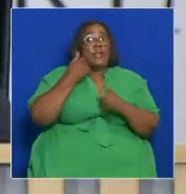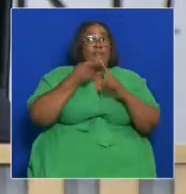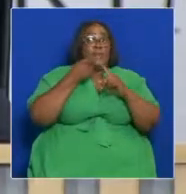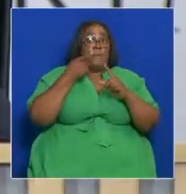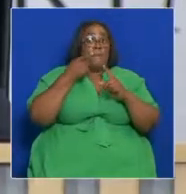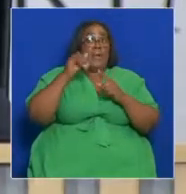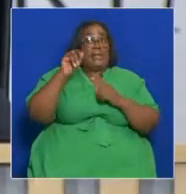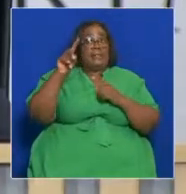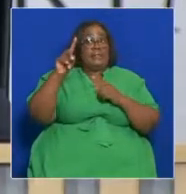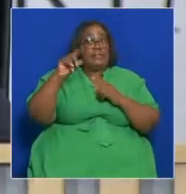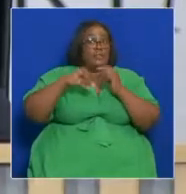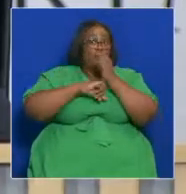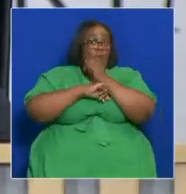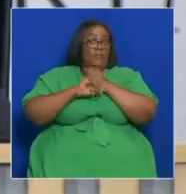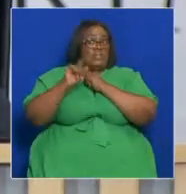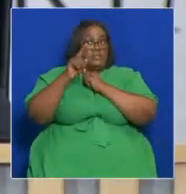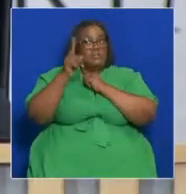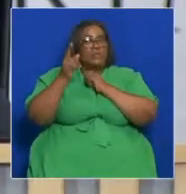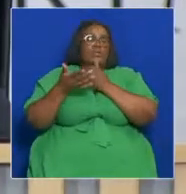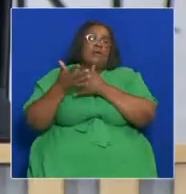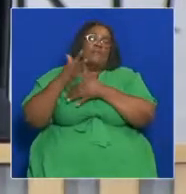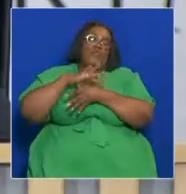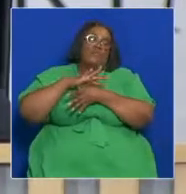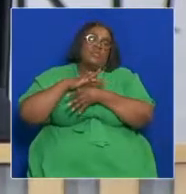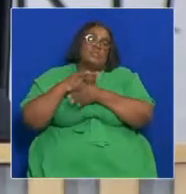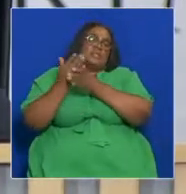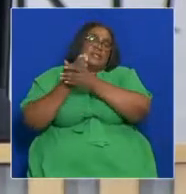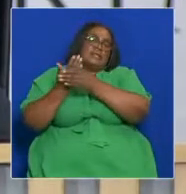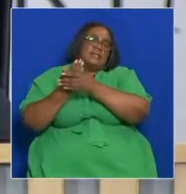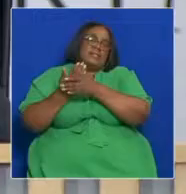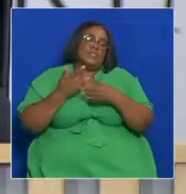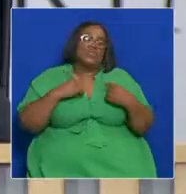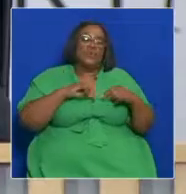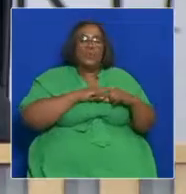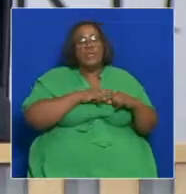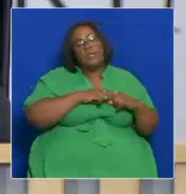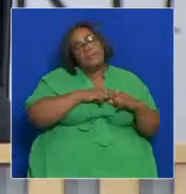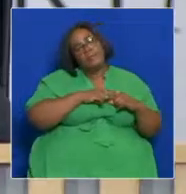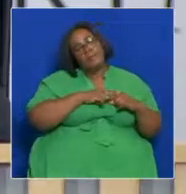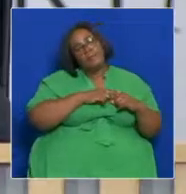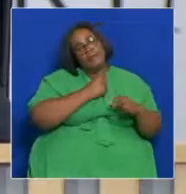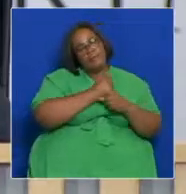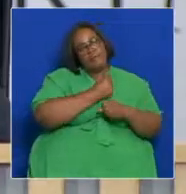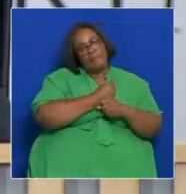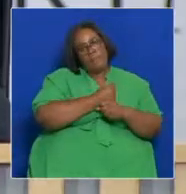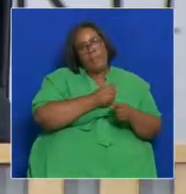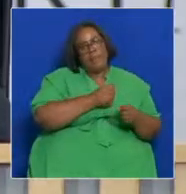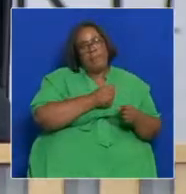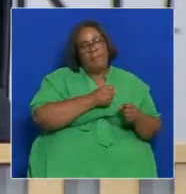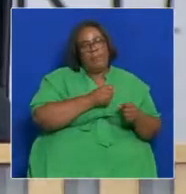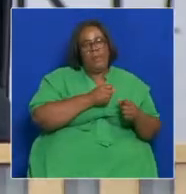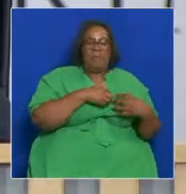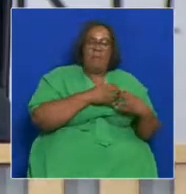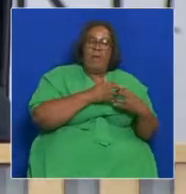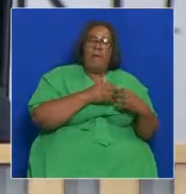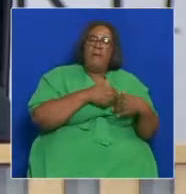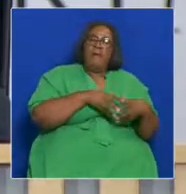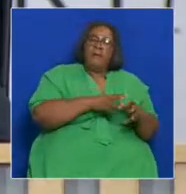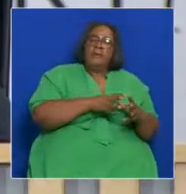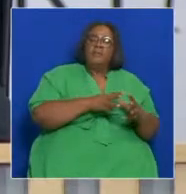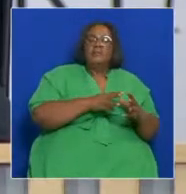always find ways to make sure that these other projects, still